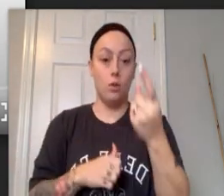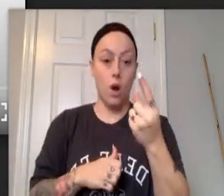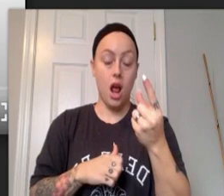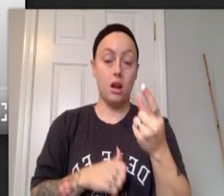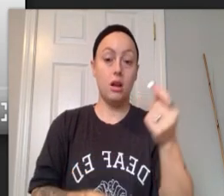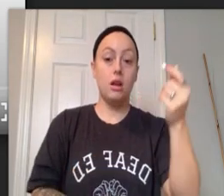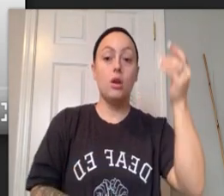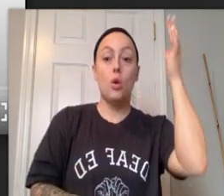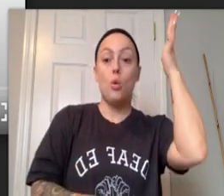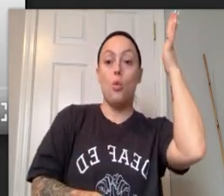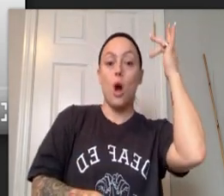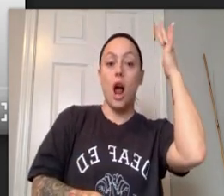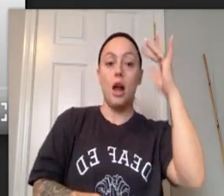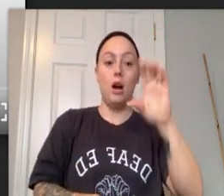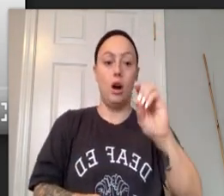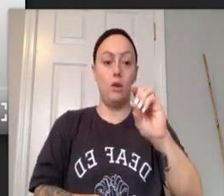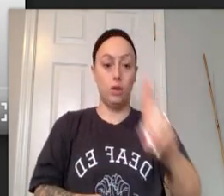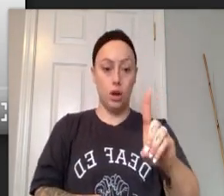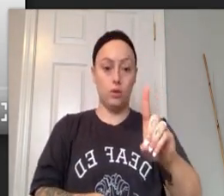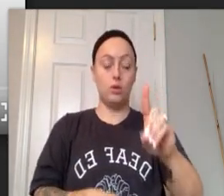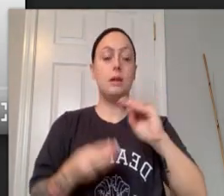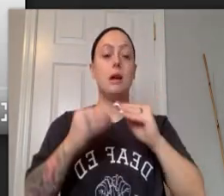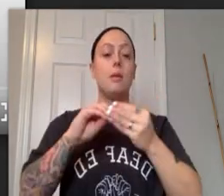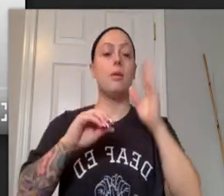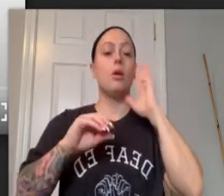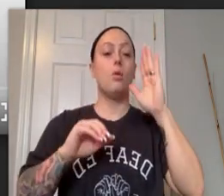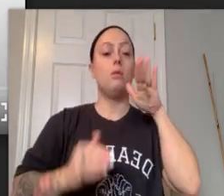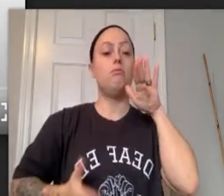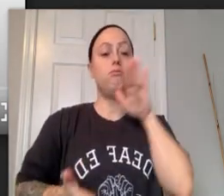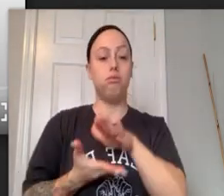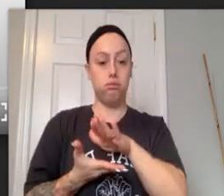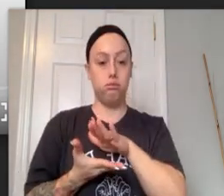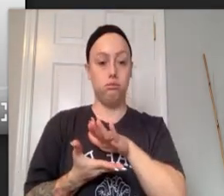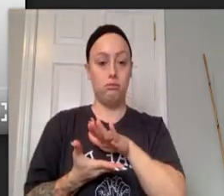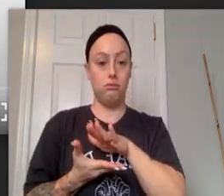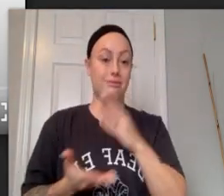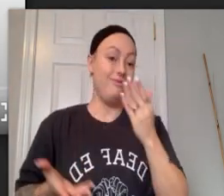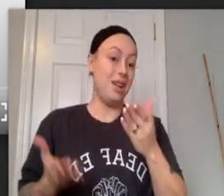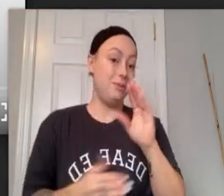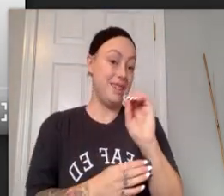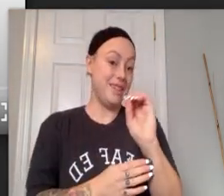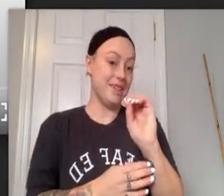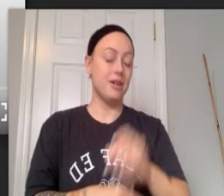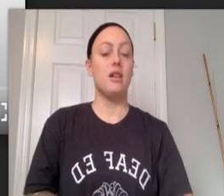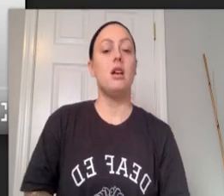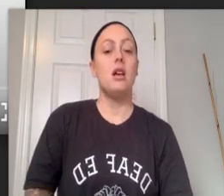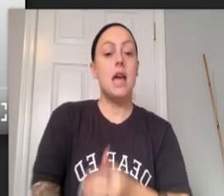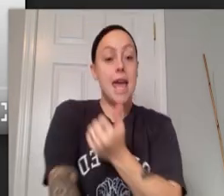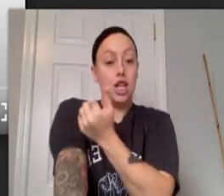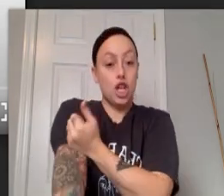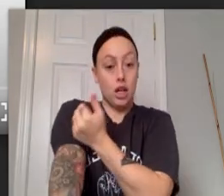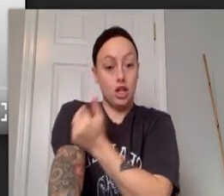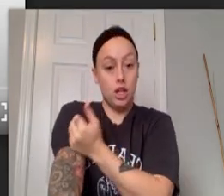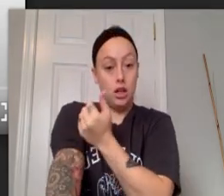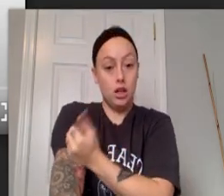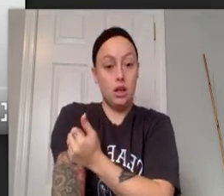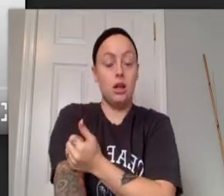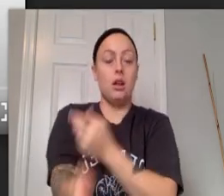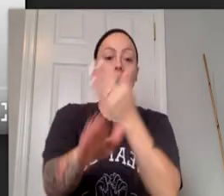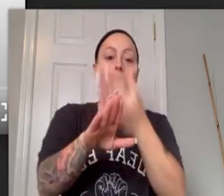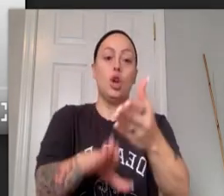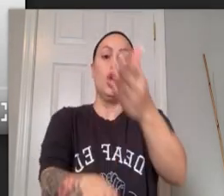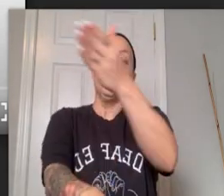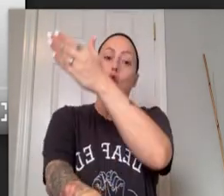our overdose numbers to zero. That's right. Injection drug use also increases the risk, so we try to move people